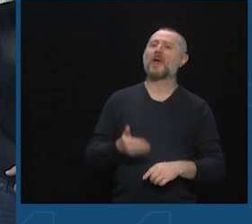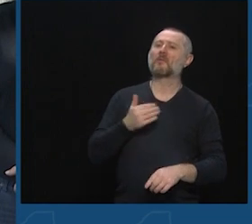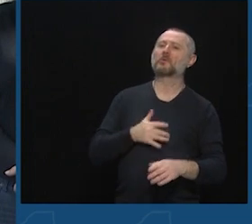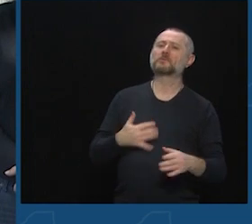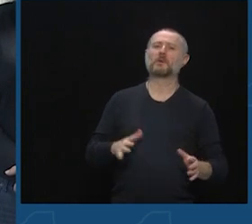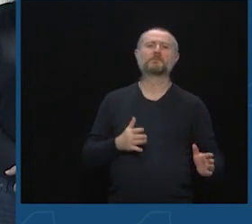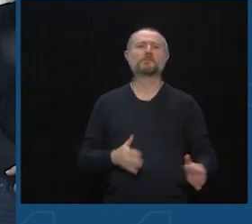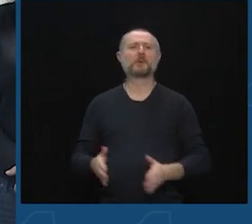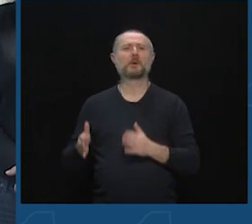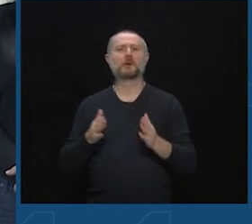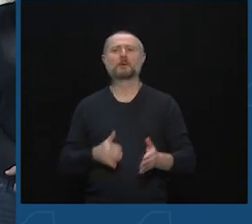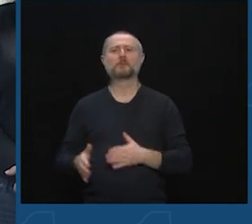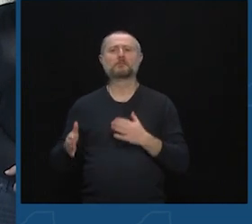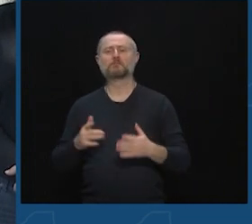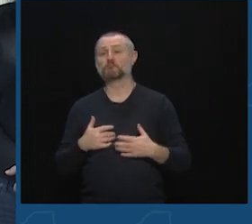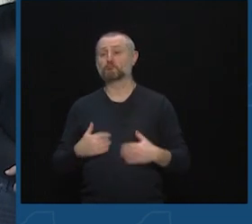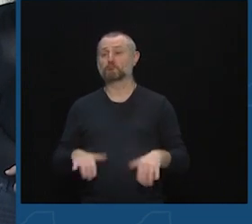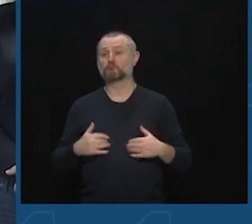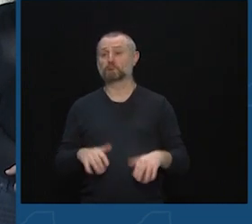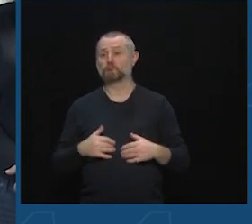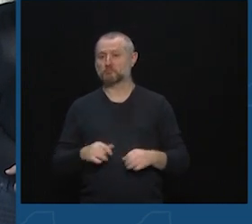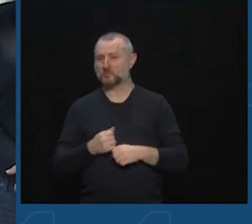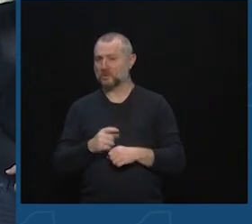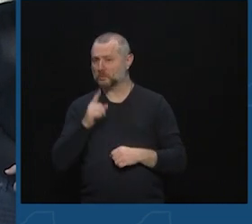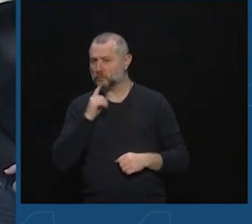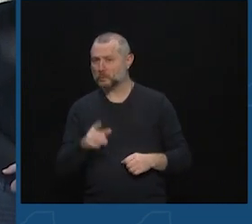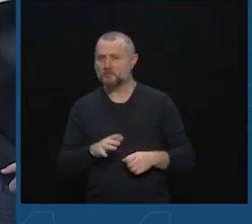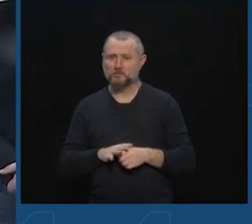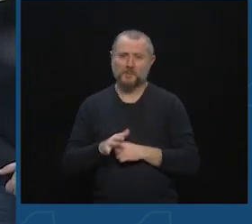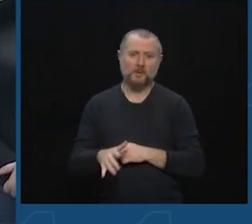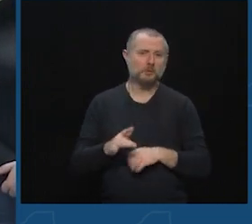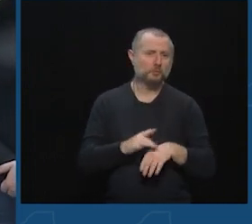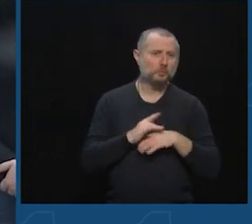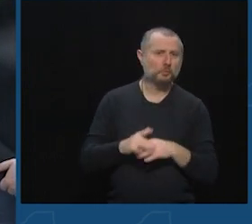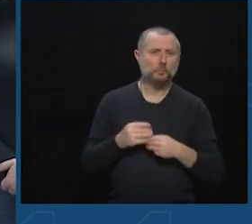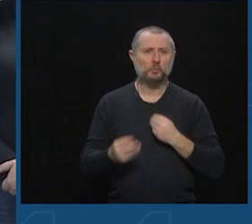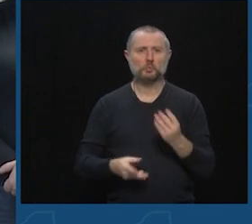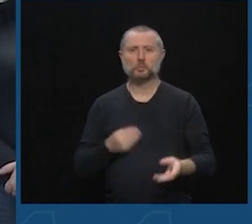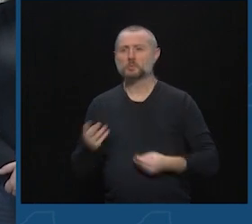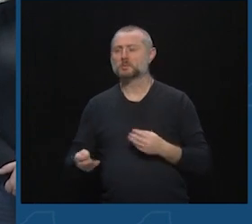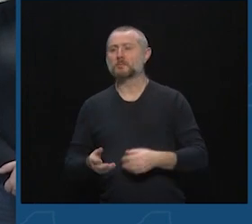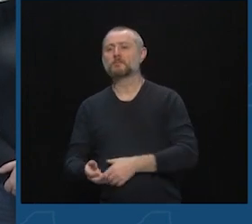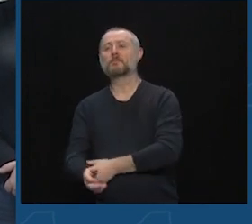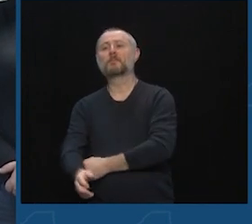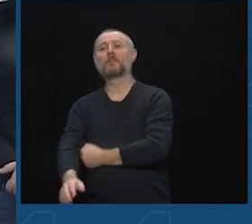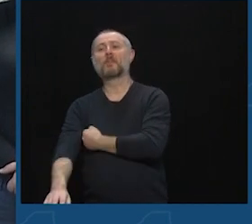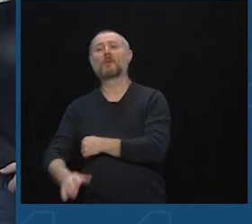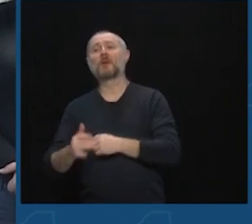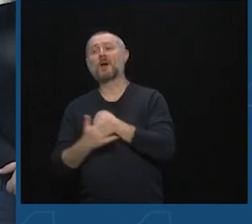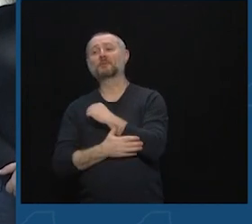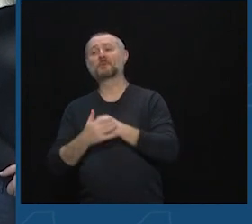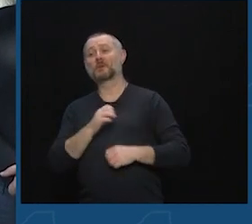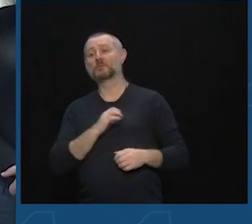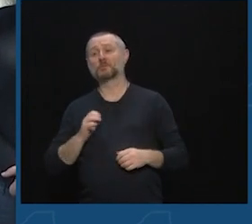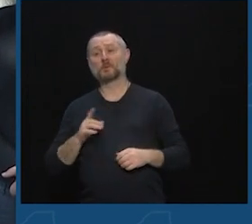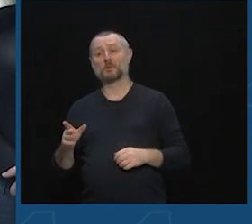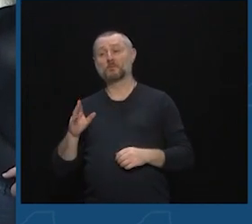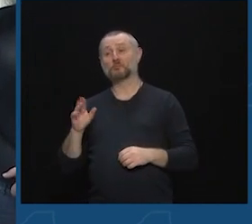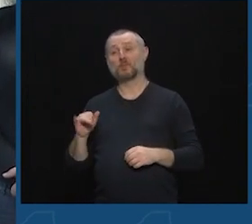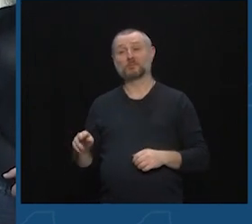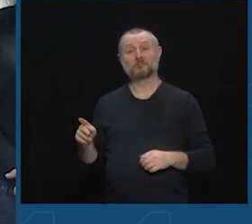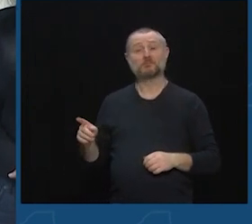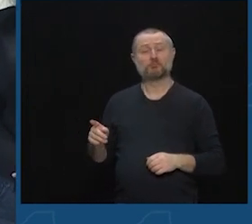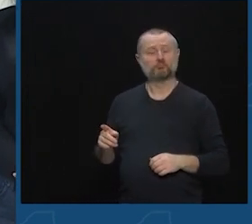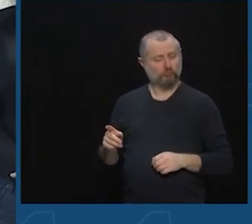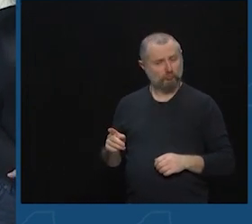as you did, and making sure that we had the resources. And of course, County Executive Ryan, it's been said